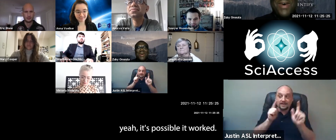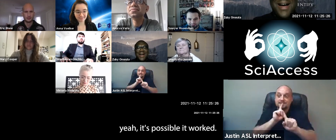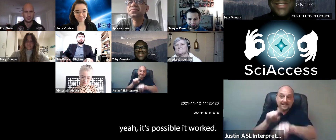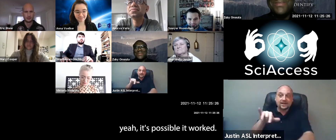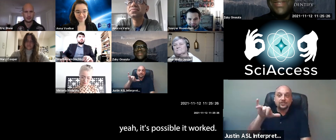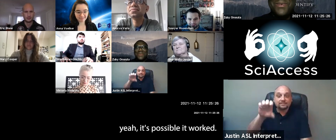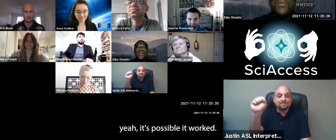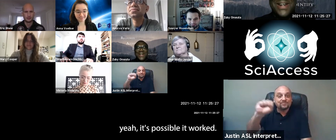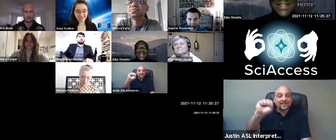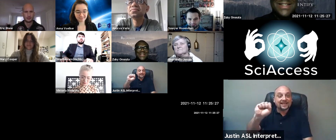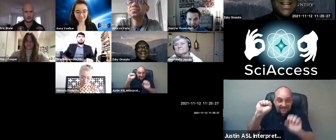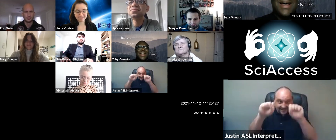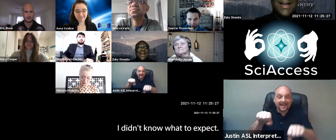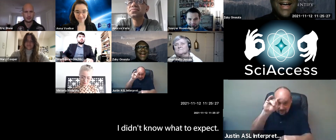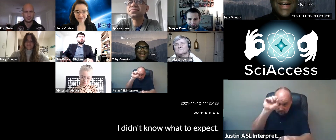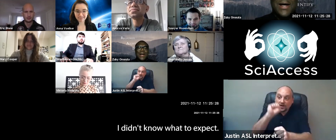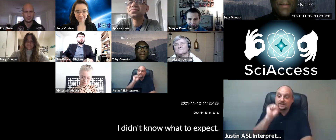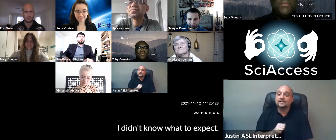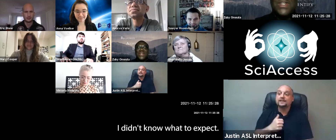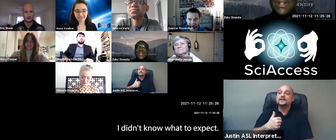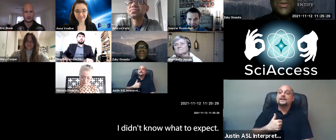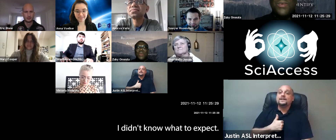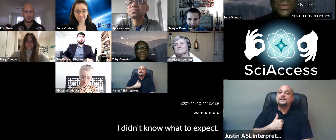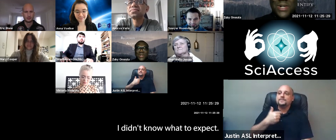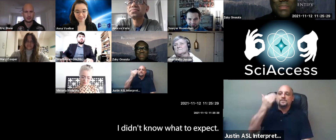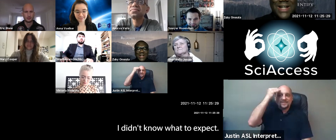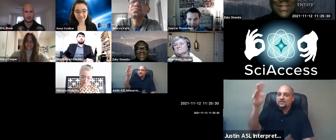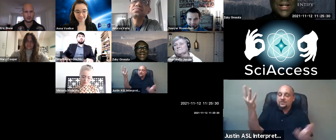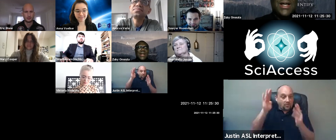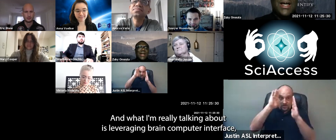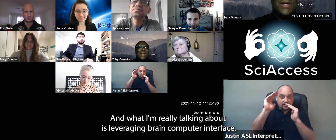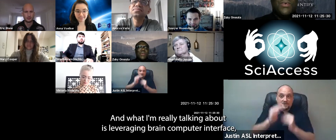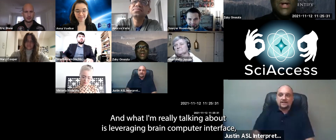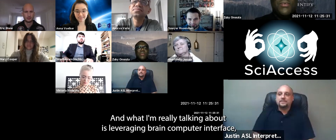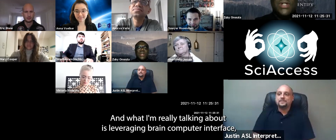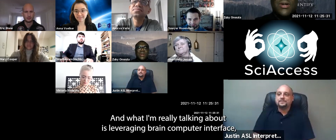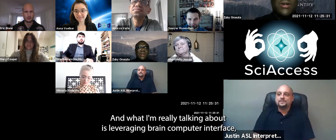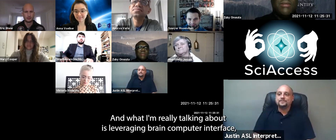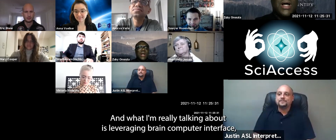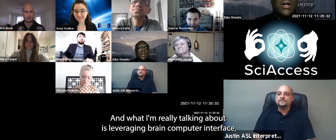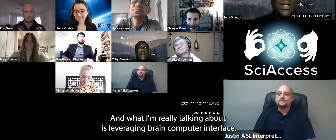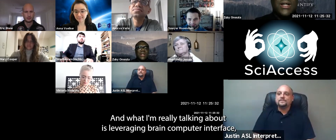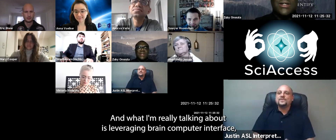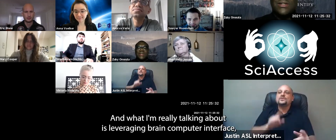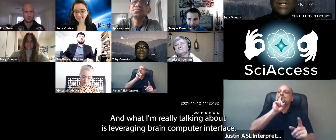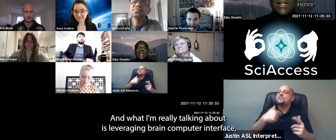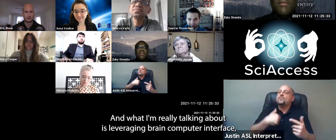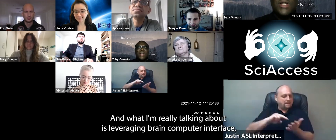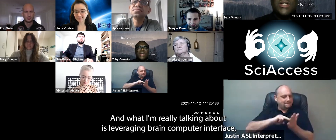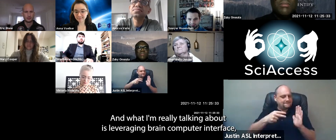it's possible, it worked. I didn't know what to expect. And what I'm really talking about